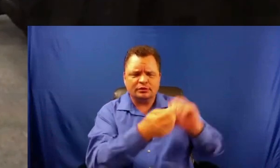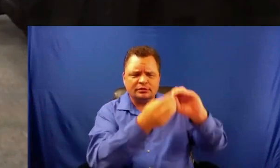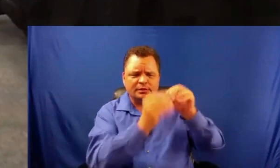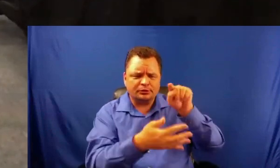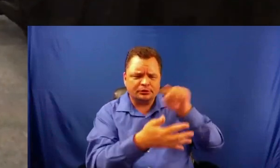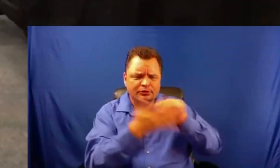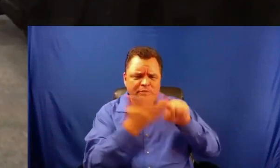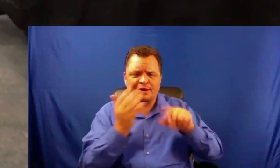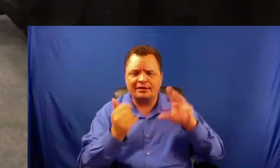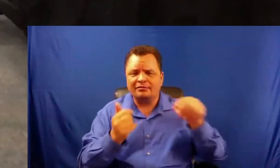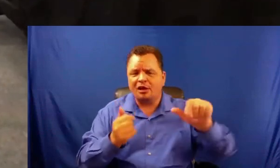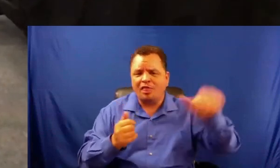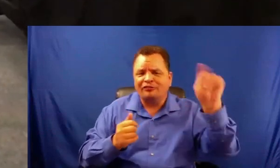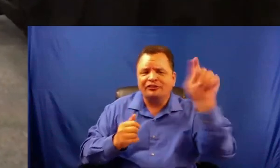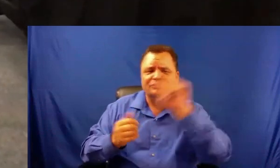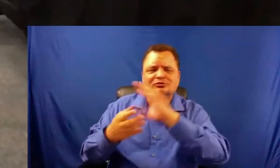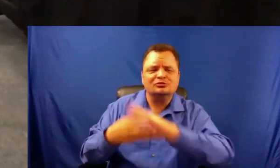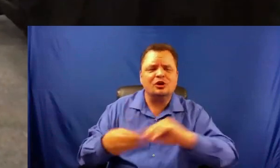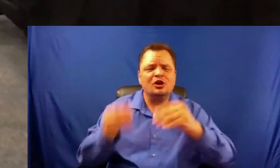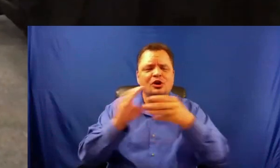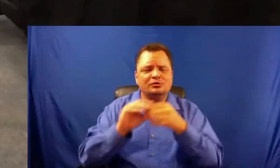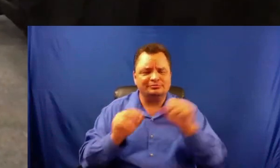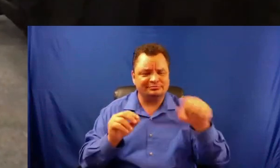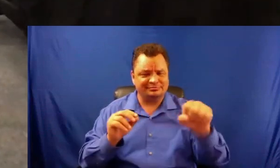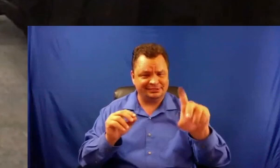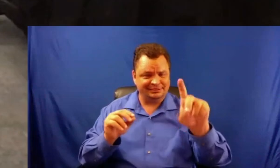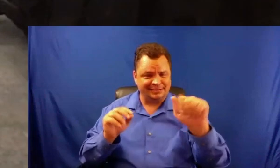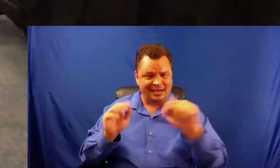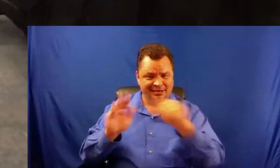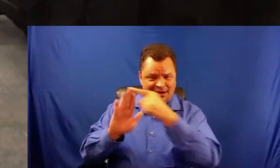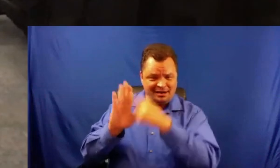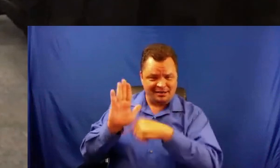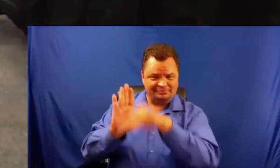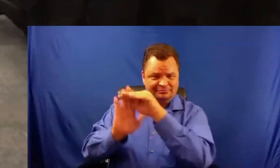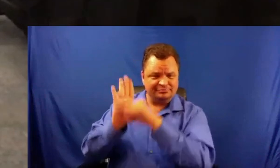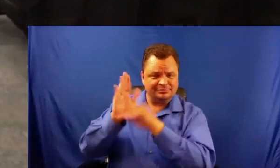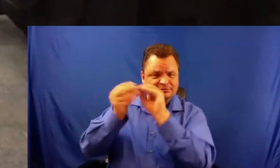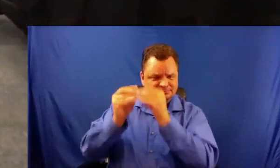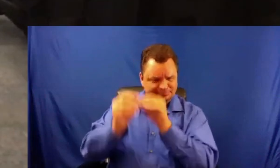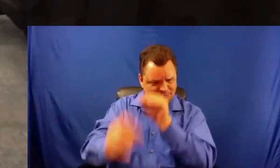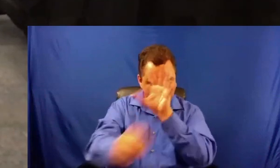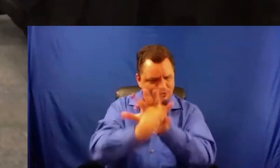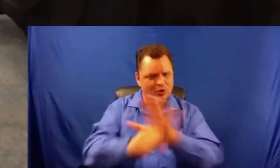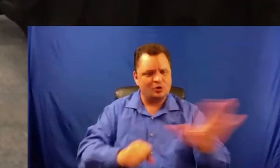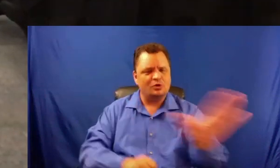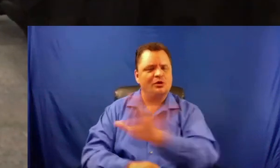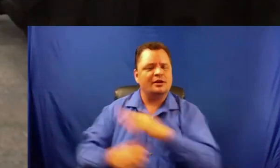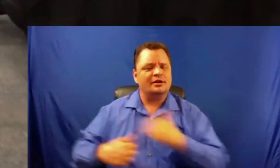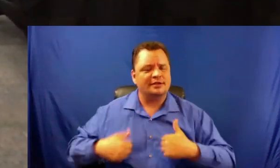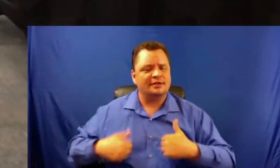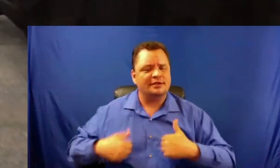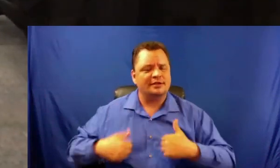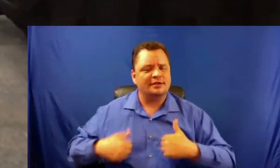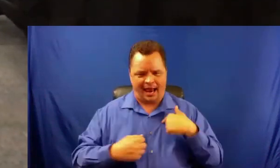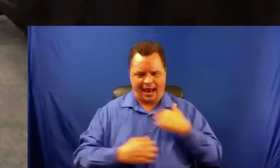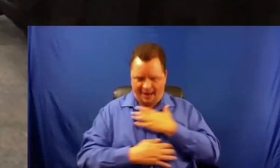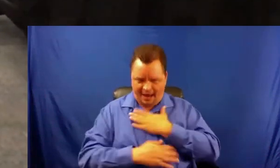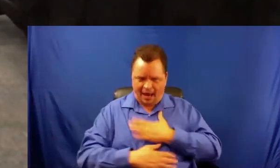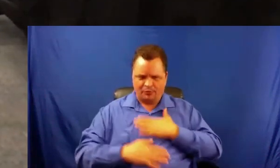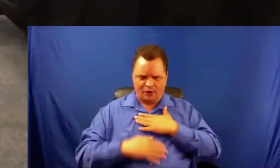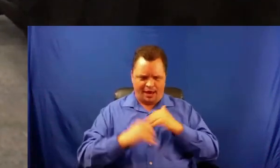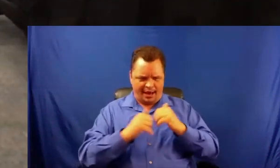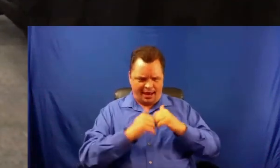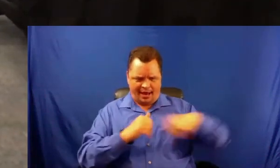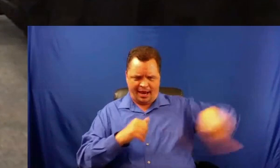data-driven decisions affect you. But I just appreciate the way in which the public comment was